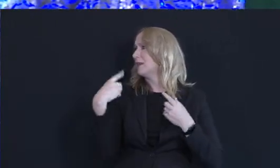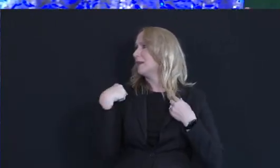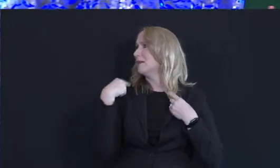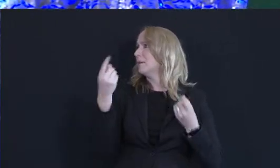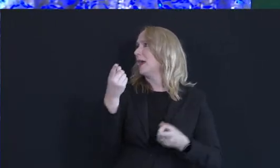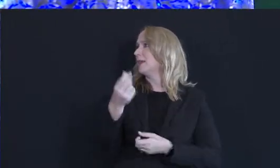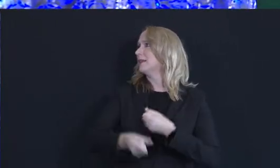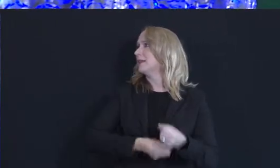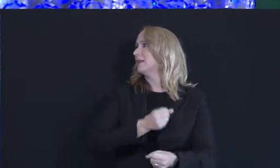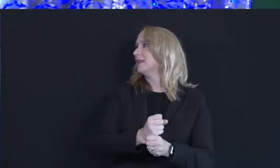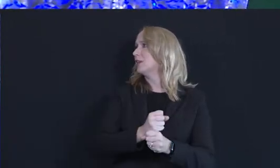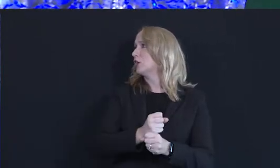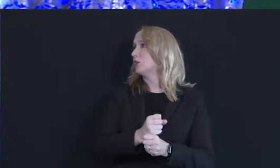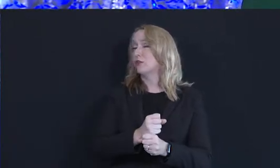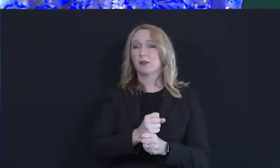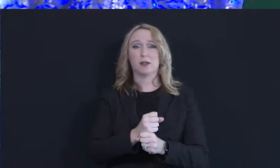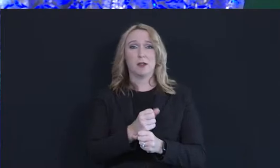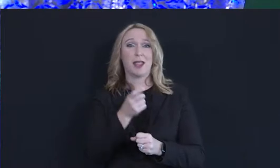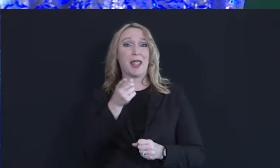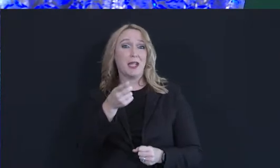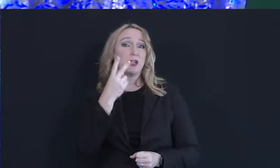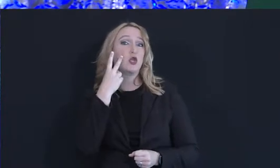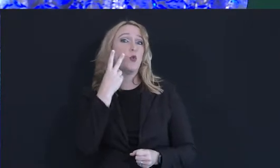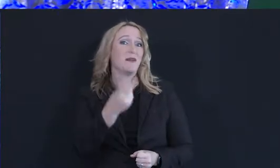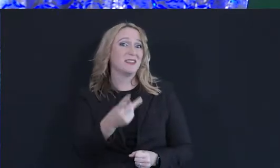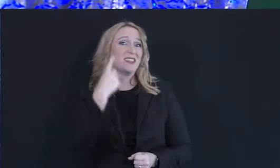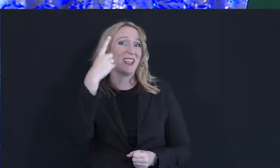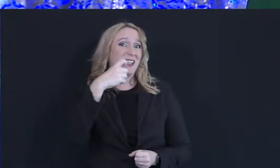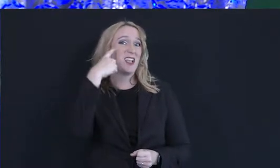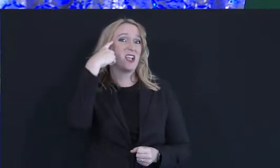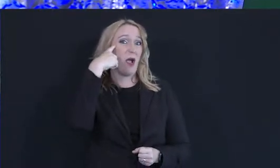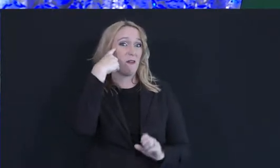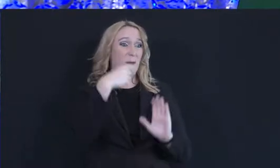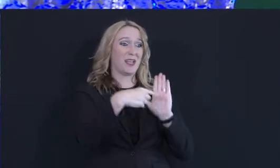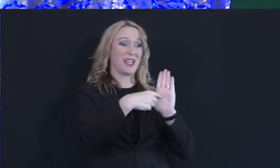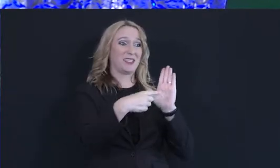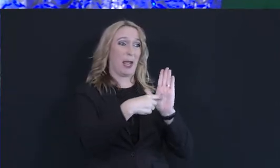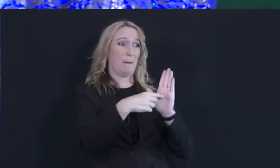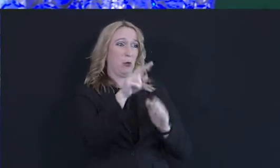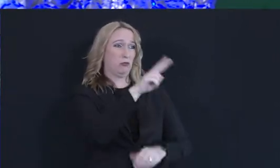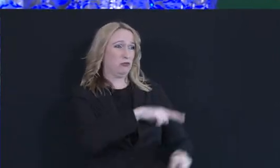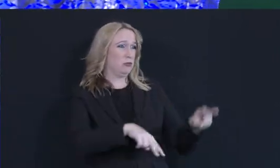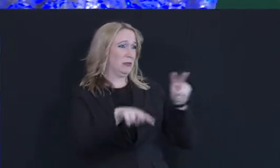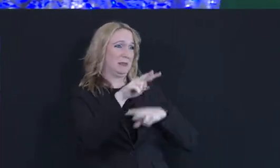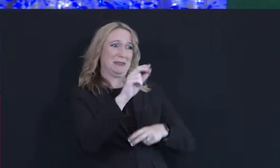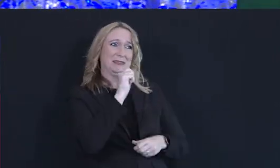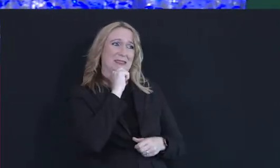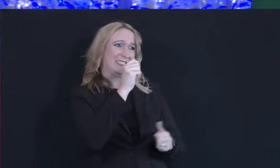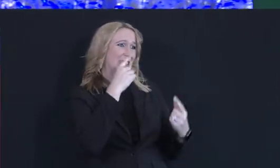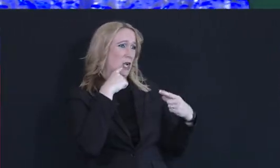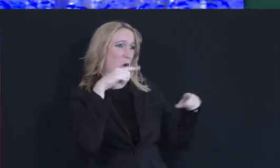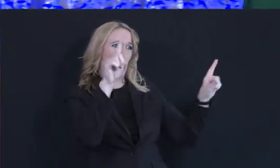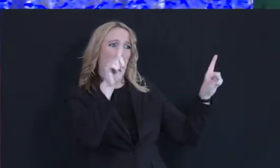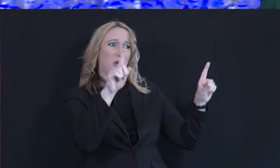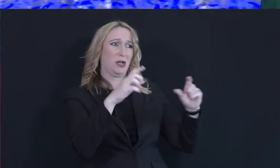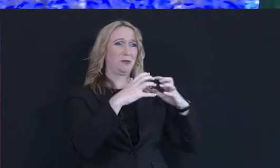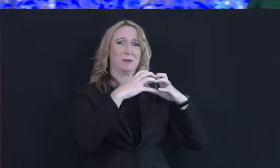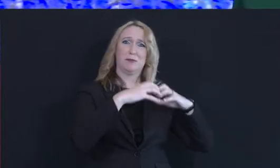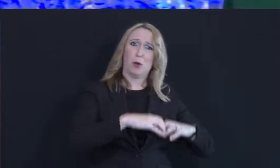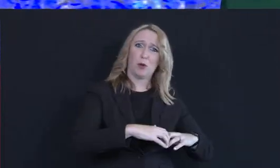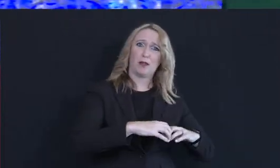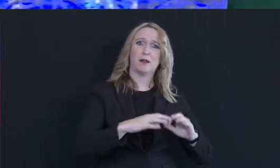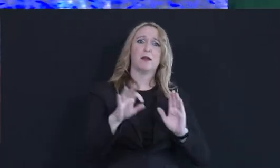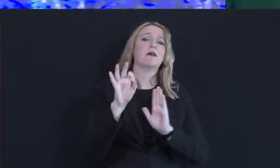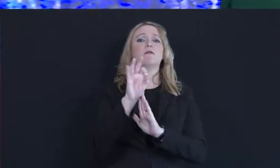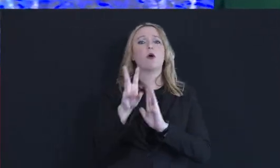examples of government that don't work and are completely broken fourth is a part of the heartland of America